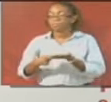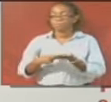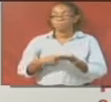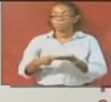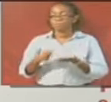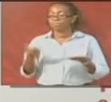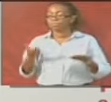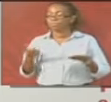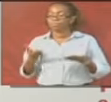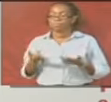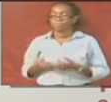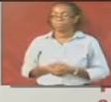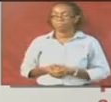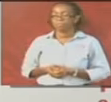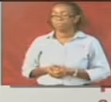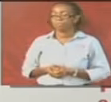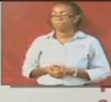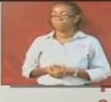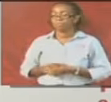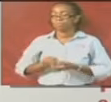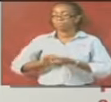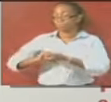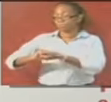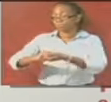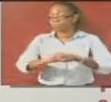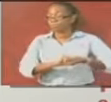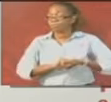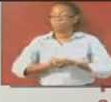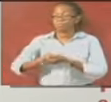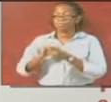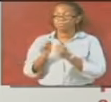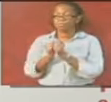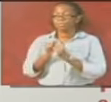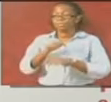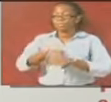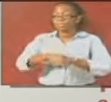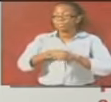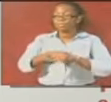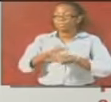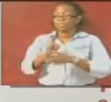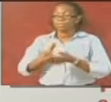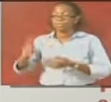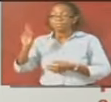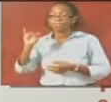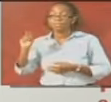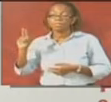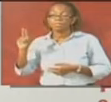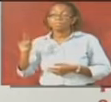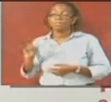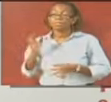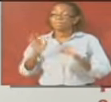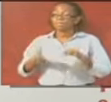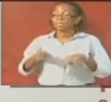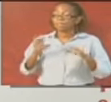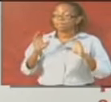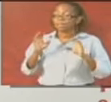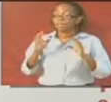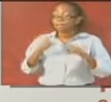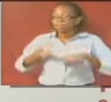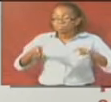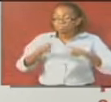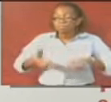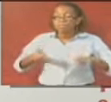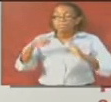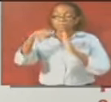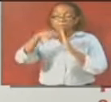collaboration between Public Health England and the university to see whether additional capacity can be acquired. But at this point in time, with the